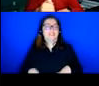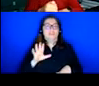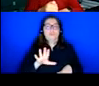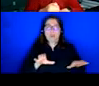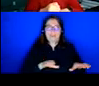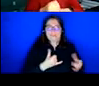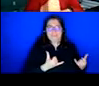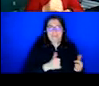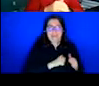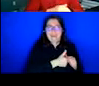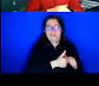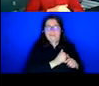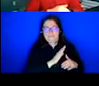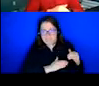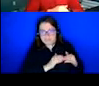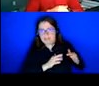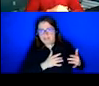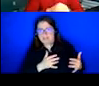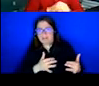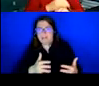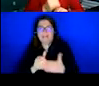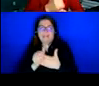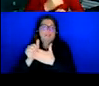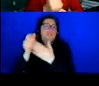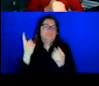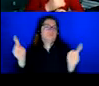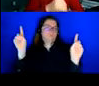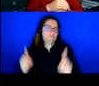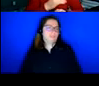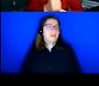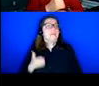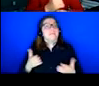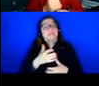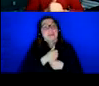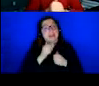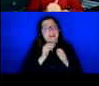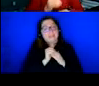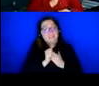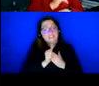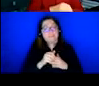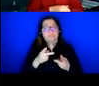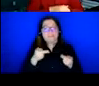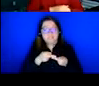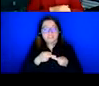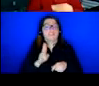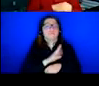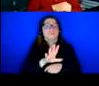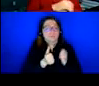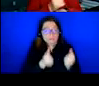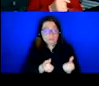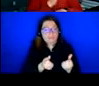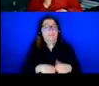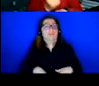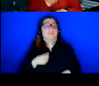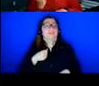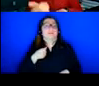path that could build on it as well? So an example, to obtain a leadership position, utilizing my strengths and impacting my community. Kind